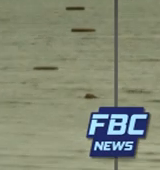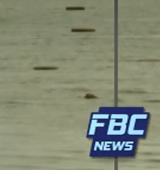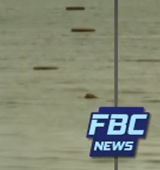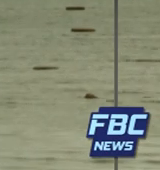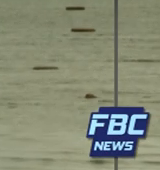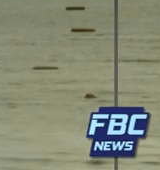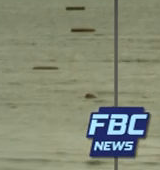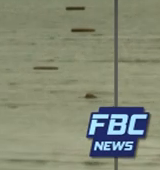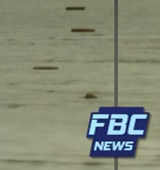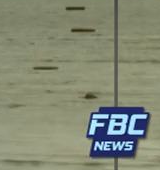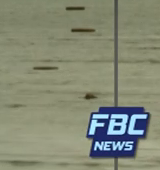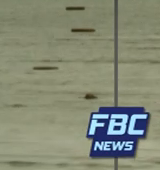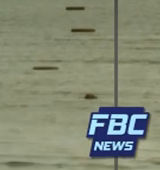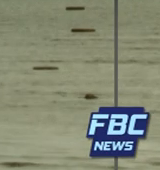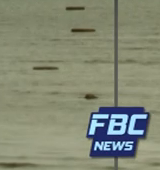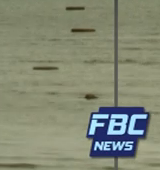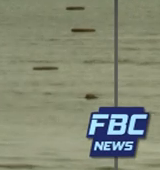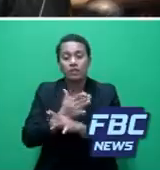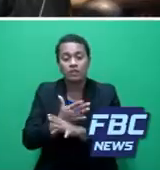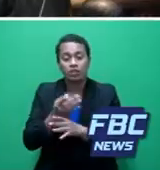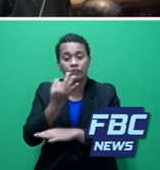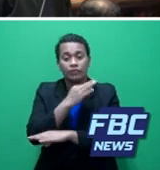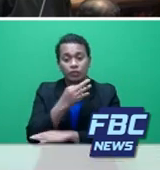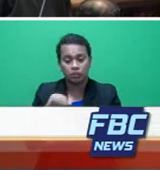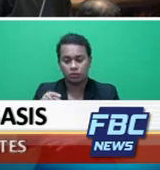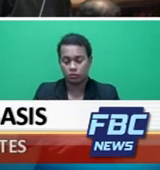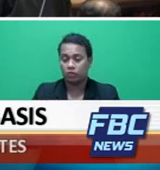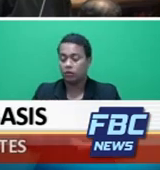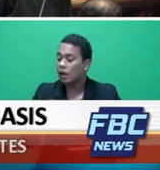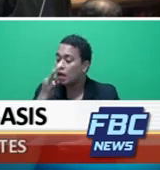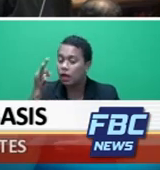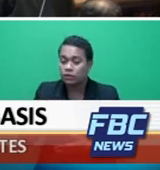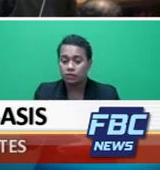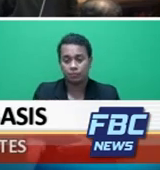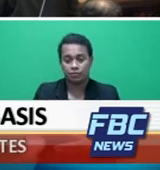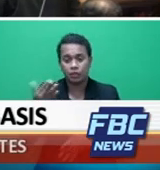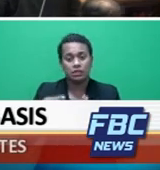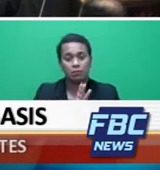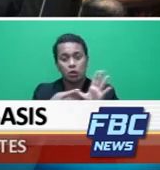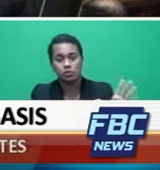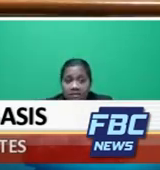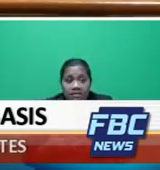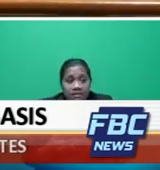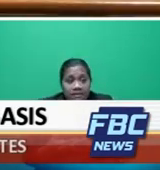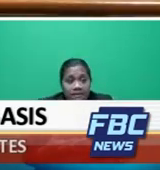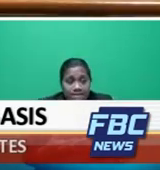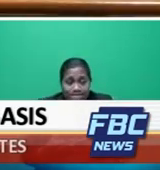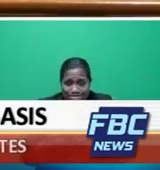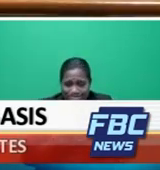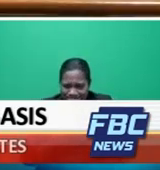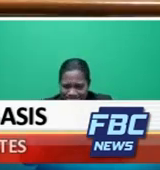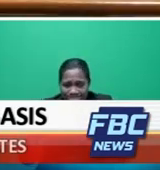is the monthly monitoring of floodgates. Minister Dr. Mahendra Reddy says they have a checklist that